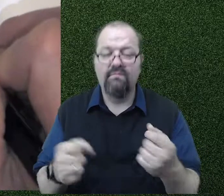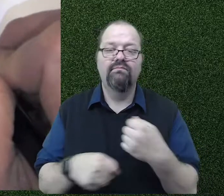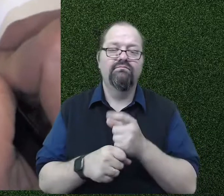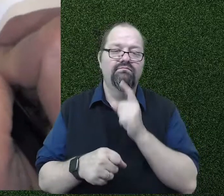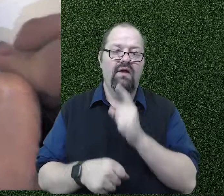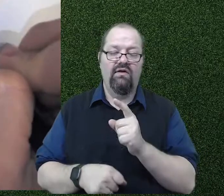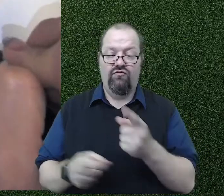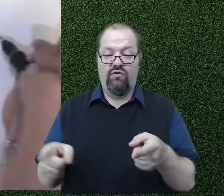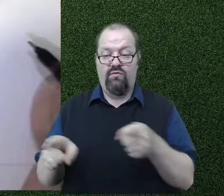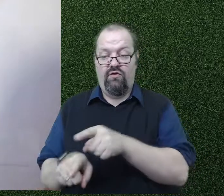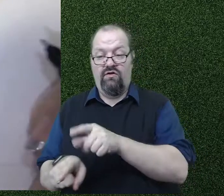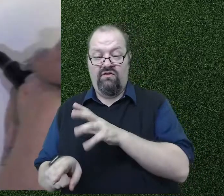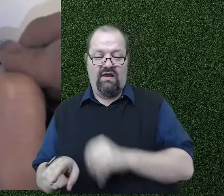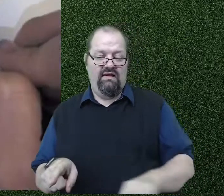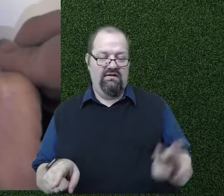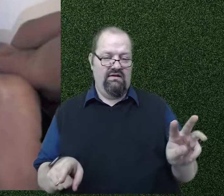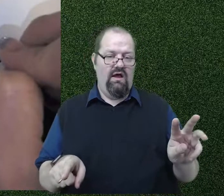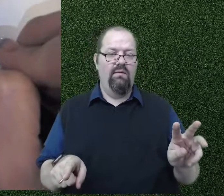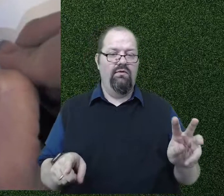in W